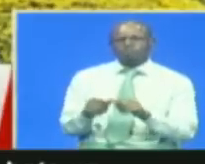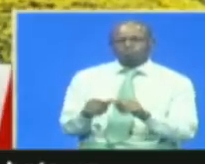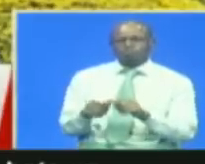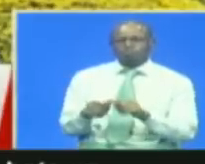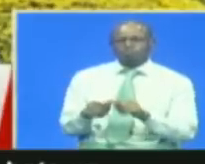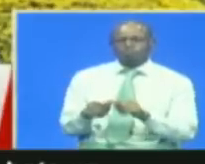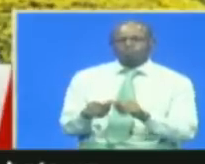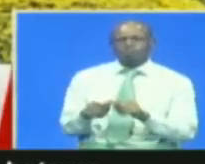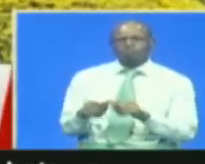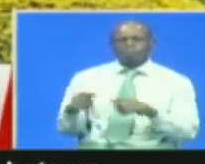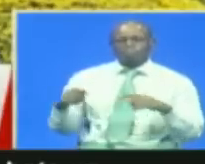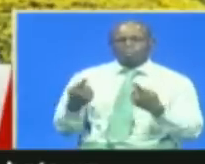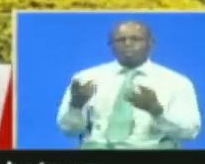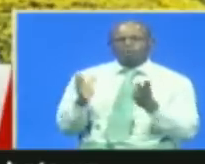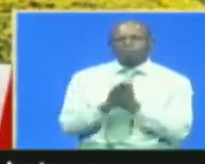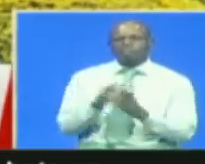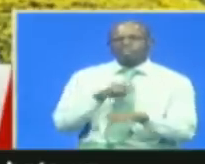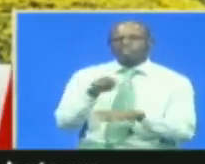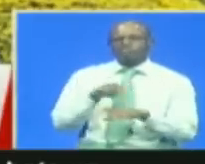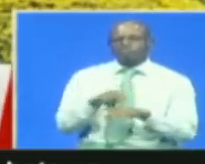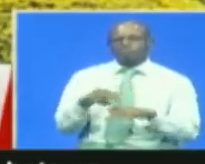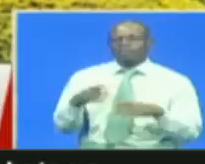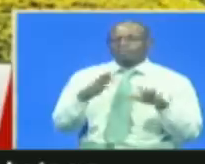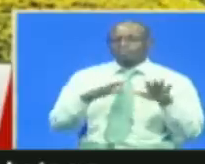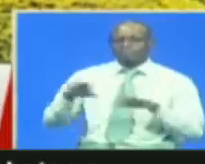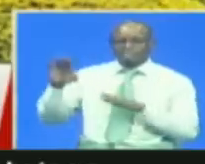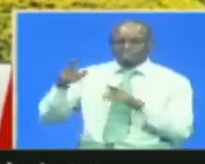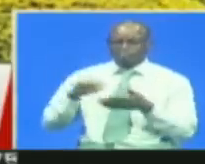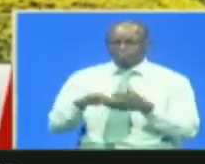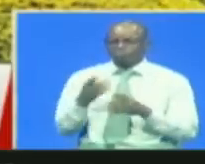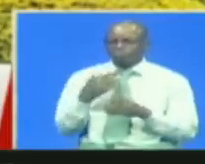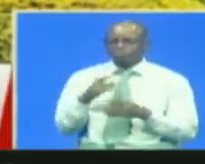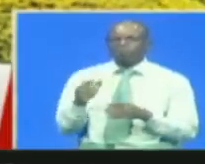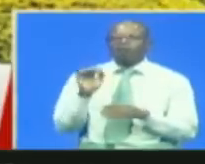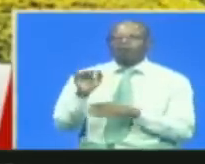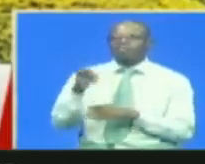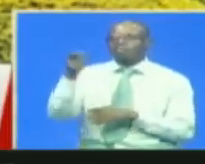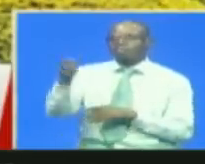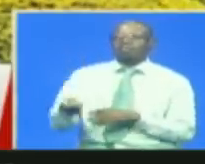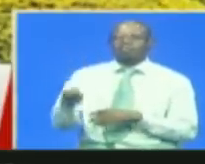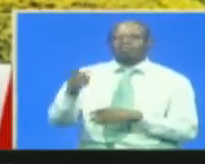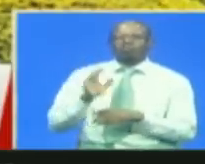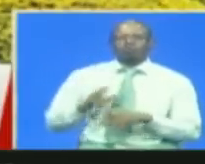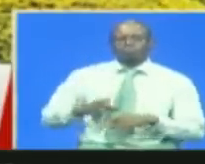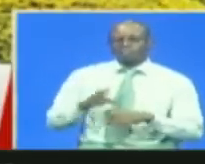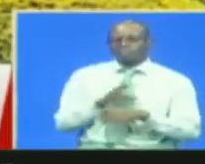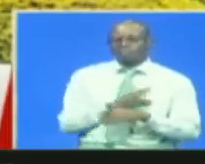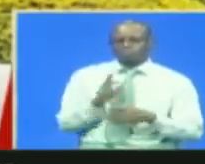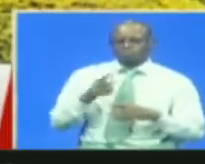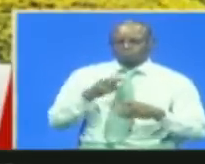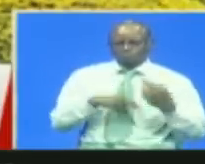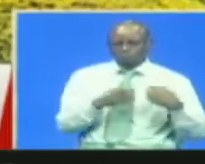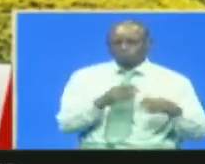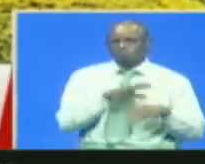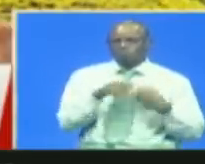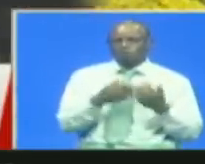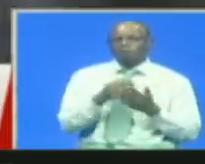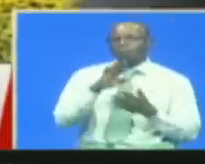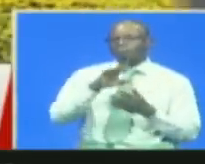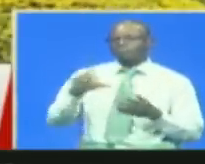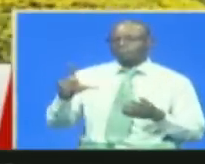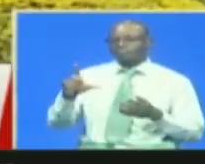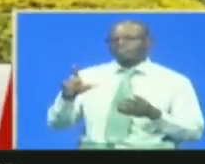Assembly, with the Senate's leadership now tasking the Justice Committee with reviewing all the bills that have been passed by the National Assembly